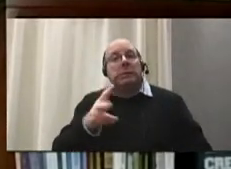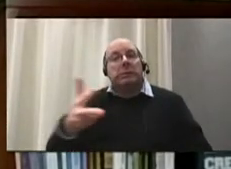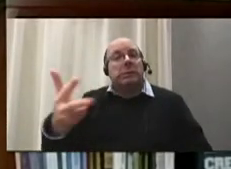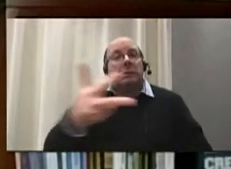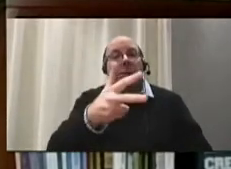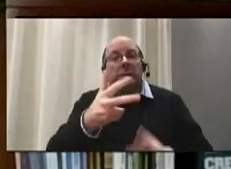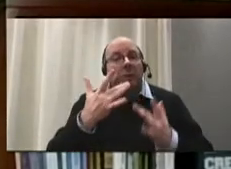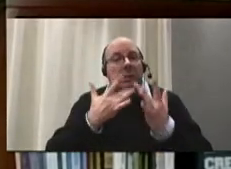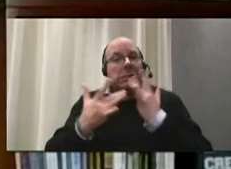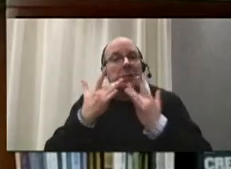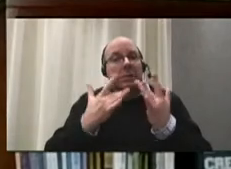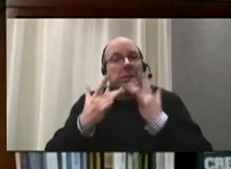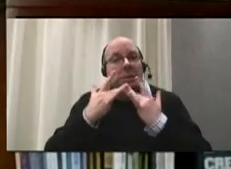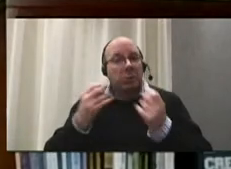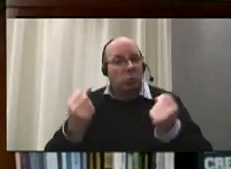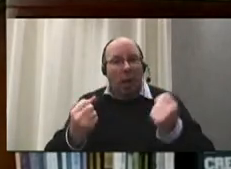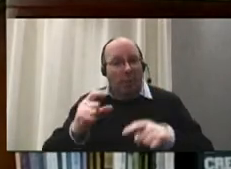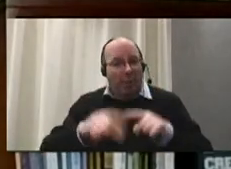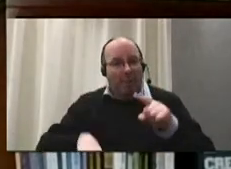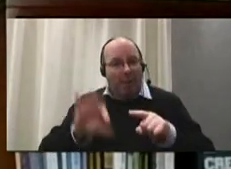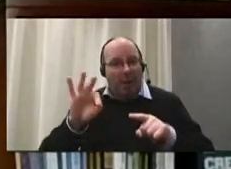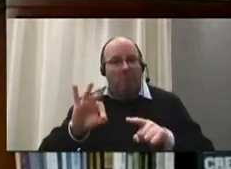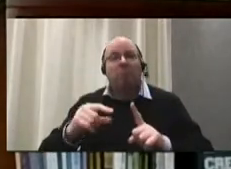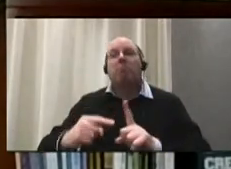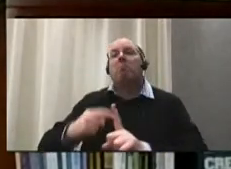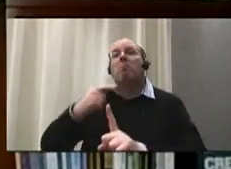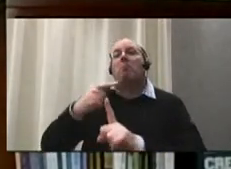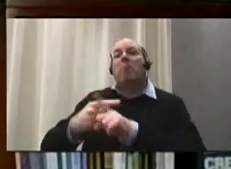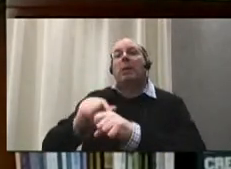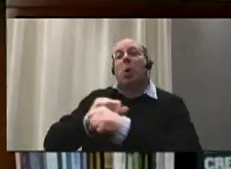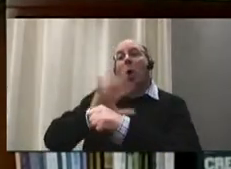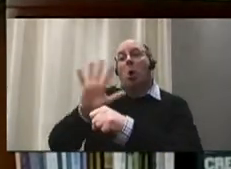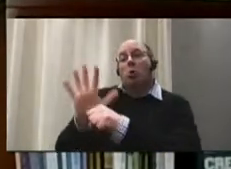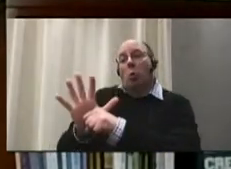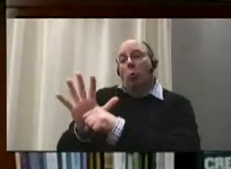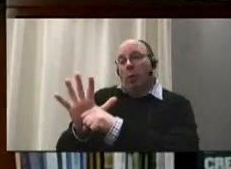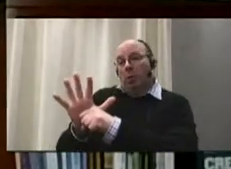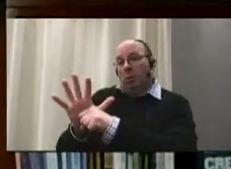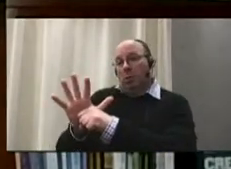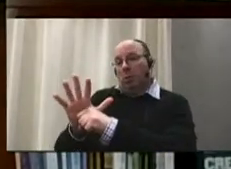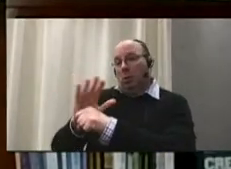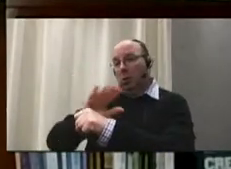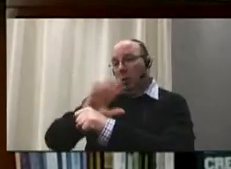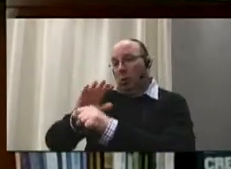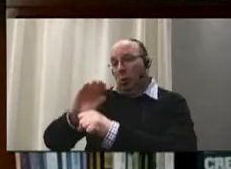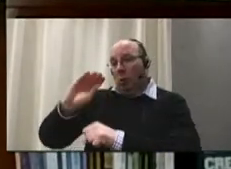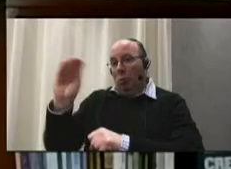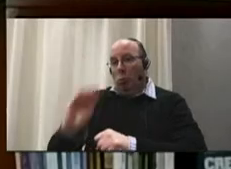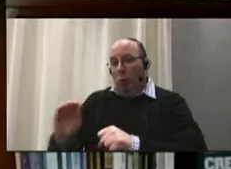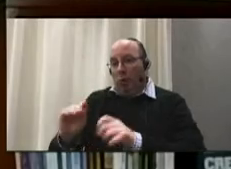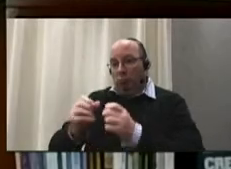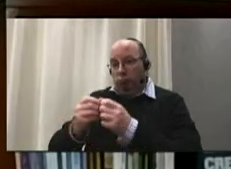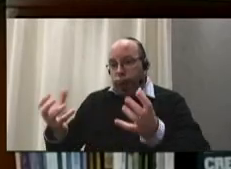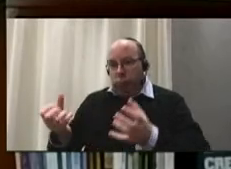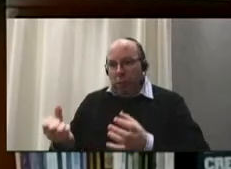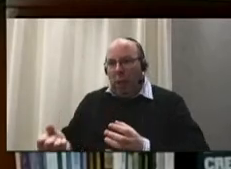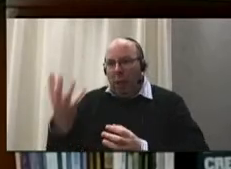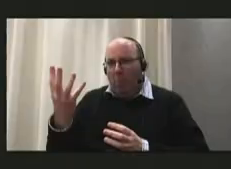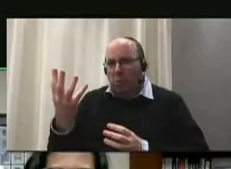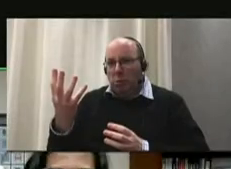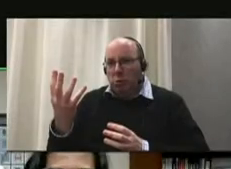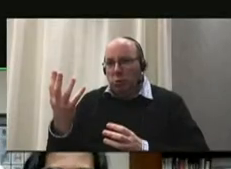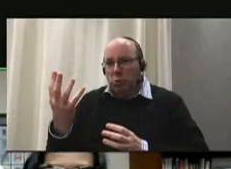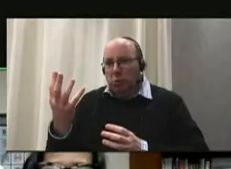COVID-19 case rates. When we look at all of those factors, that tells us a story of, do we have everything in place